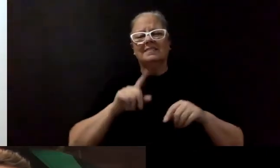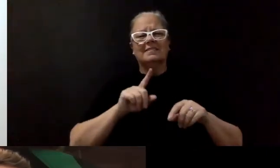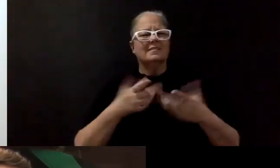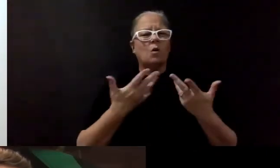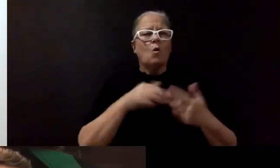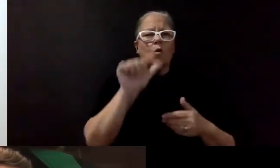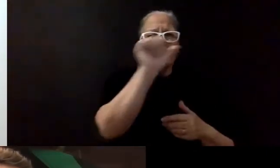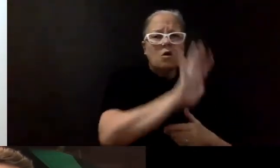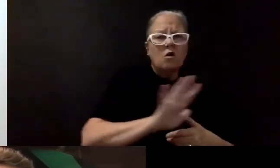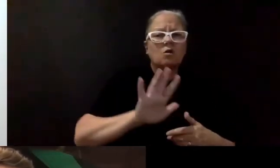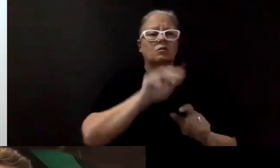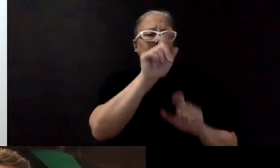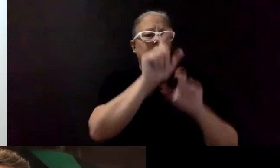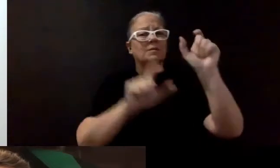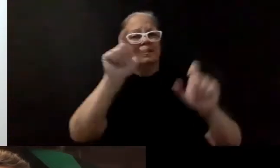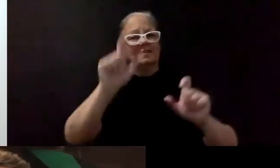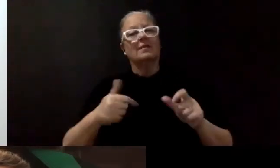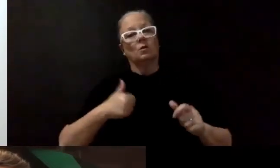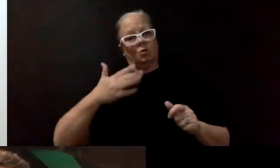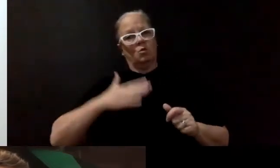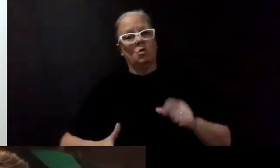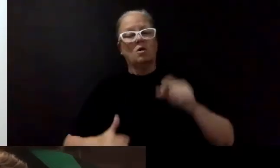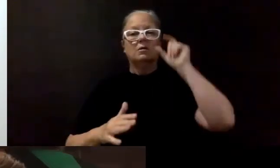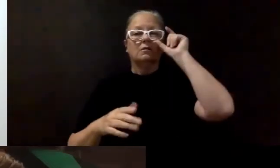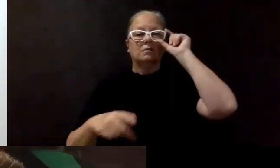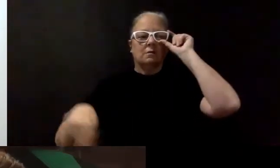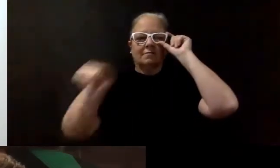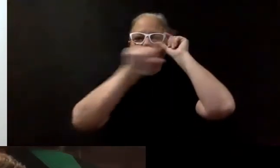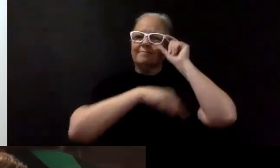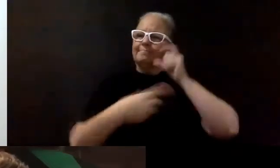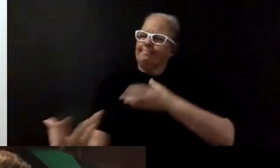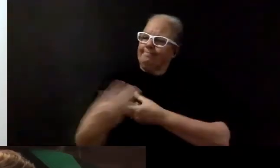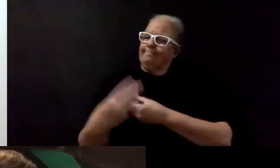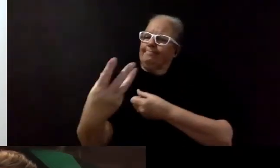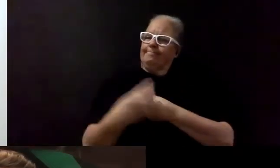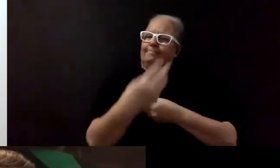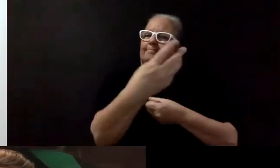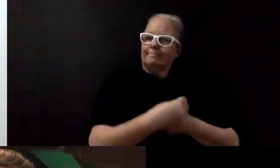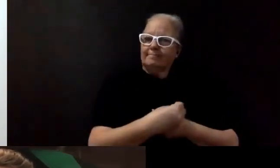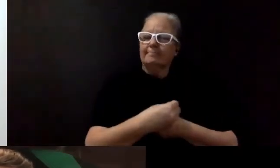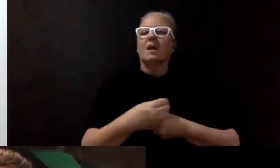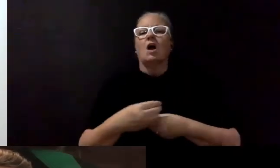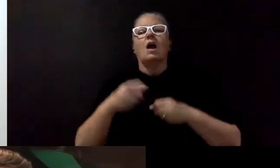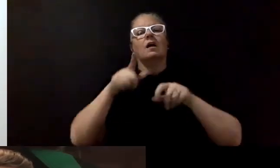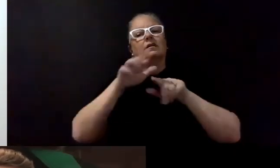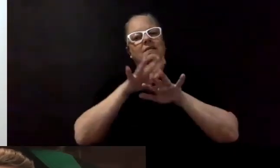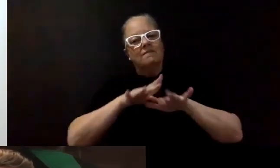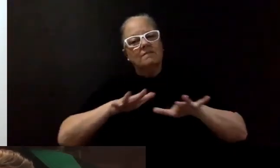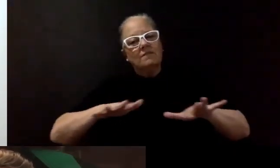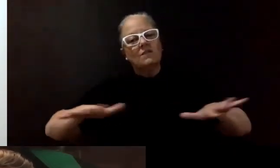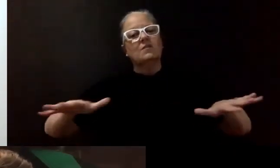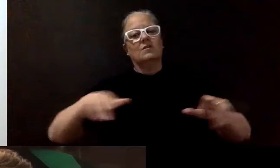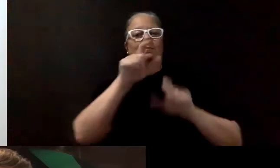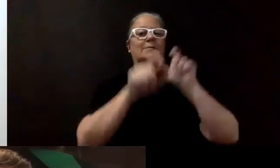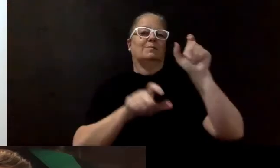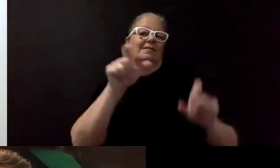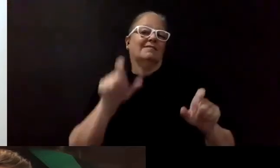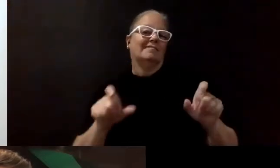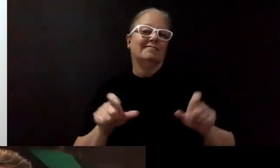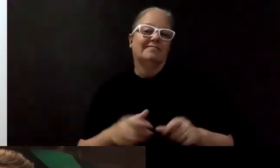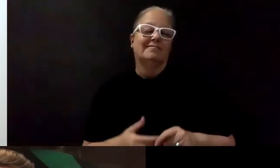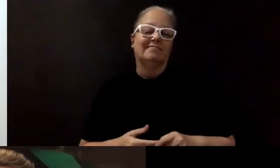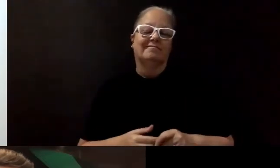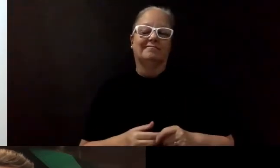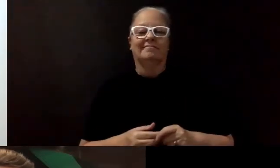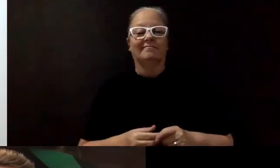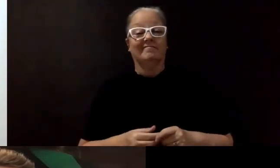that we are inclusive and diverse excuse me, in our operations. So yeah, that's a